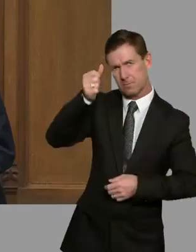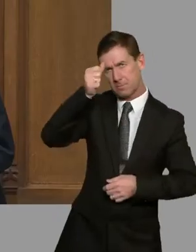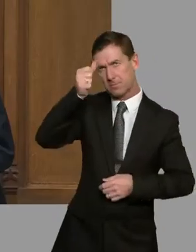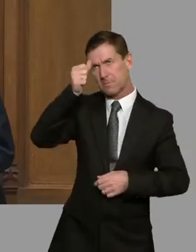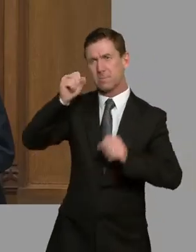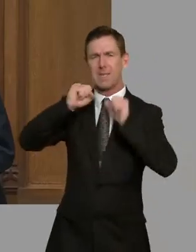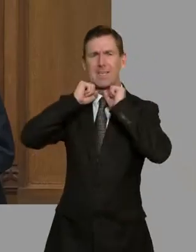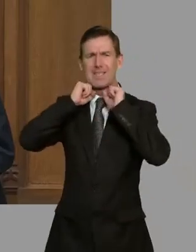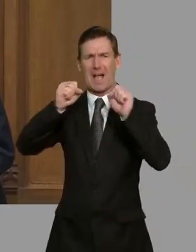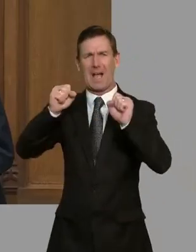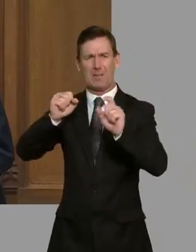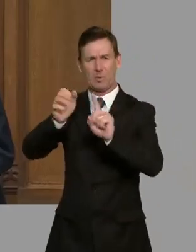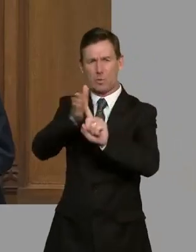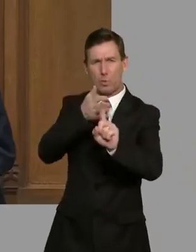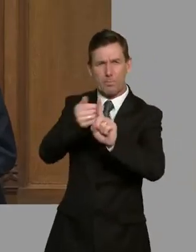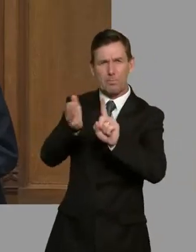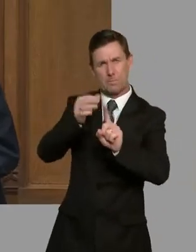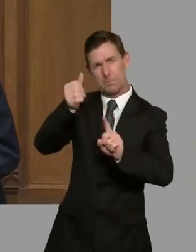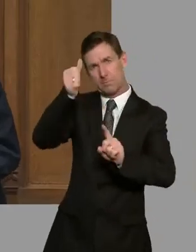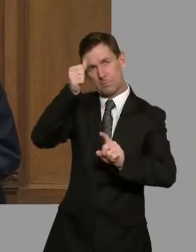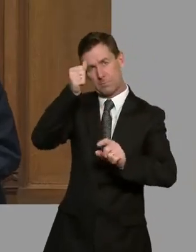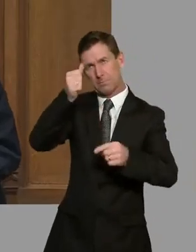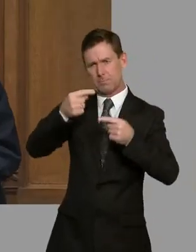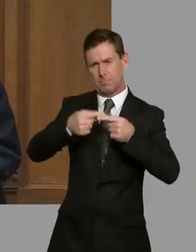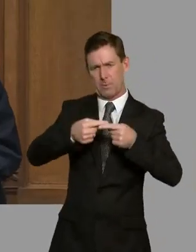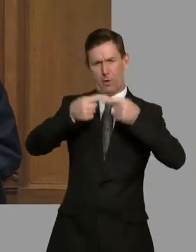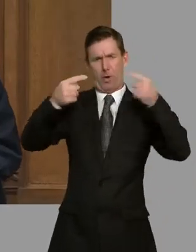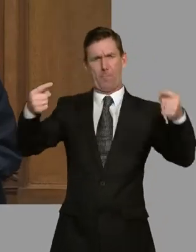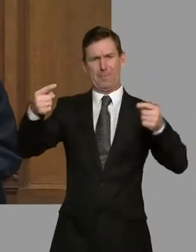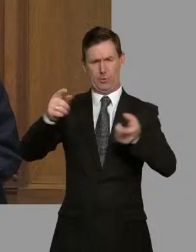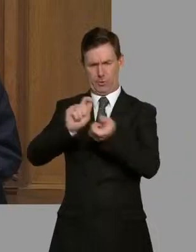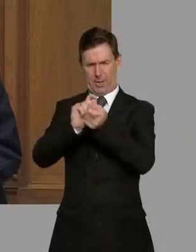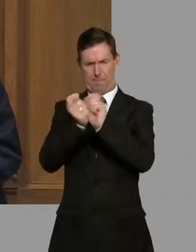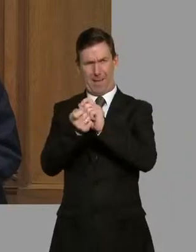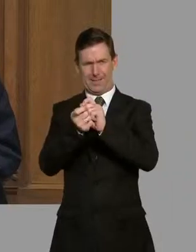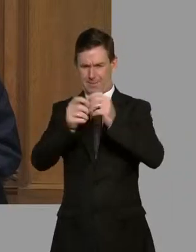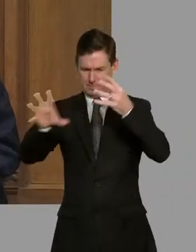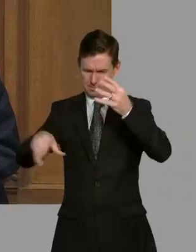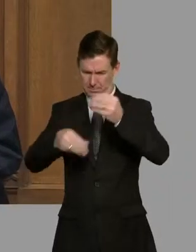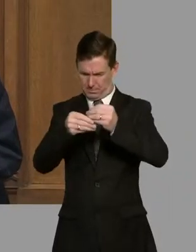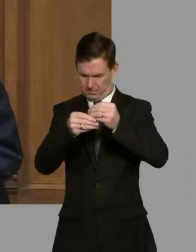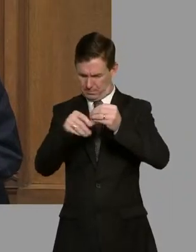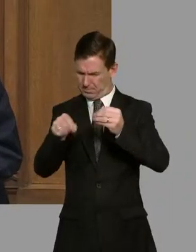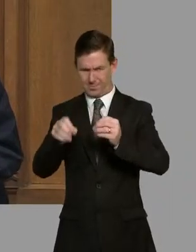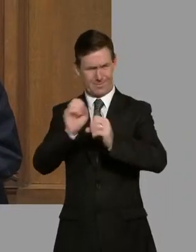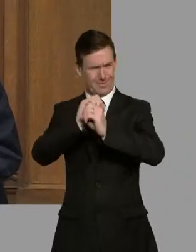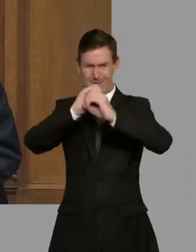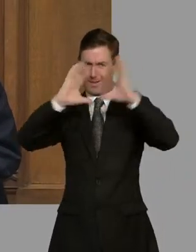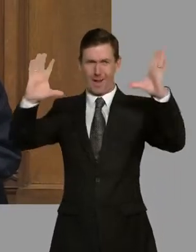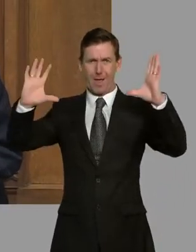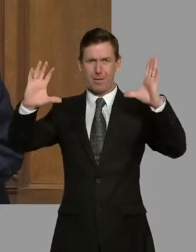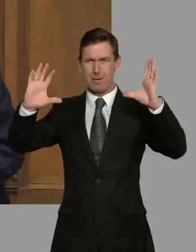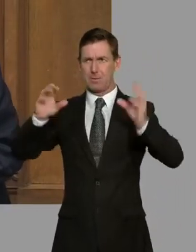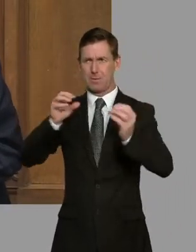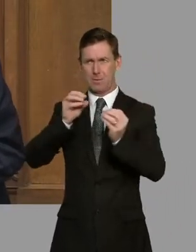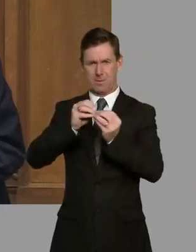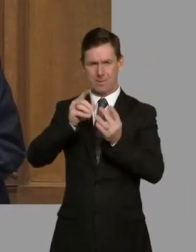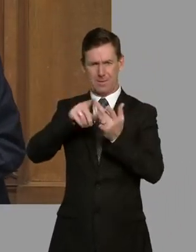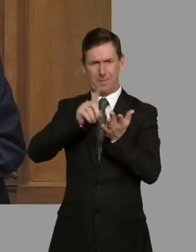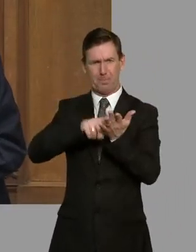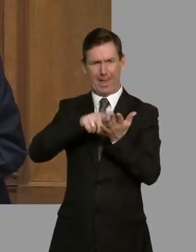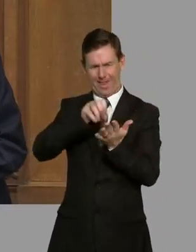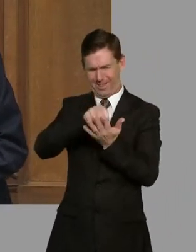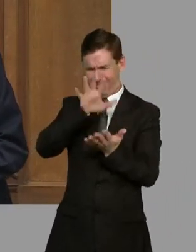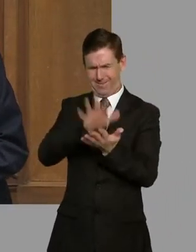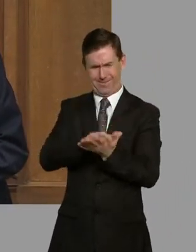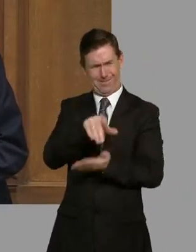paper today sets out very clearly why the bill that we shall be debating is so very deeply flawed. And if it is